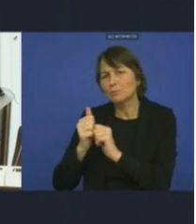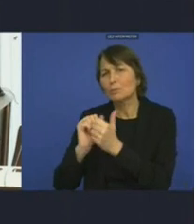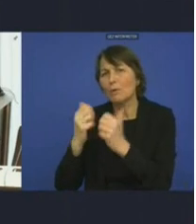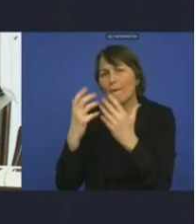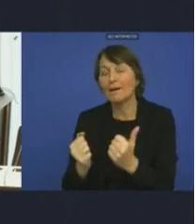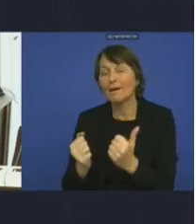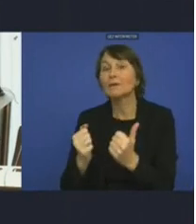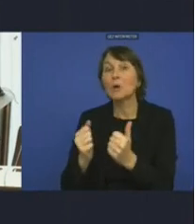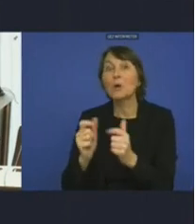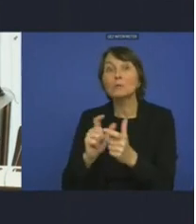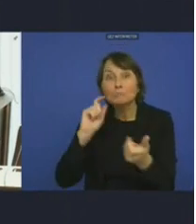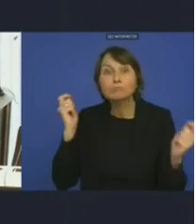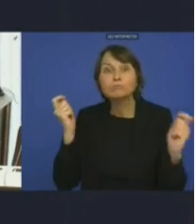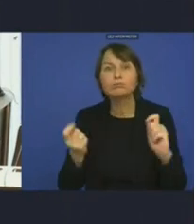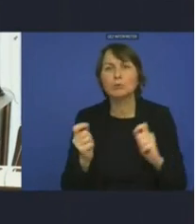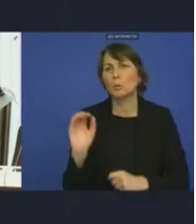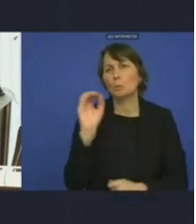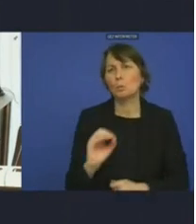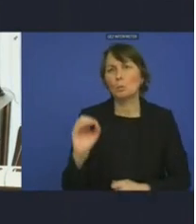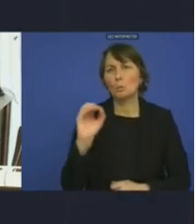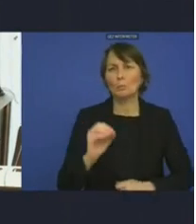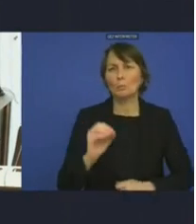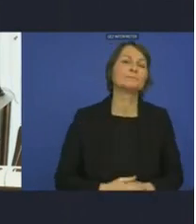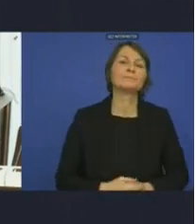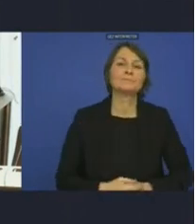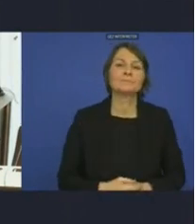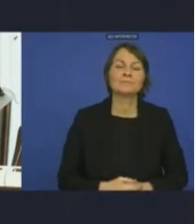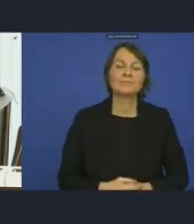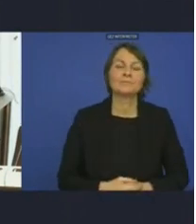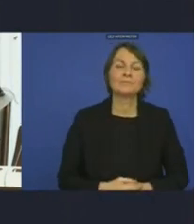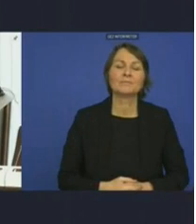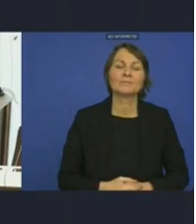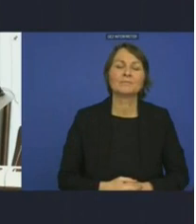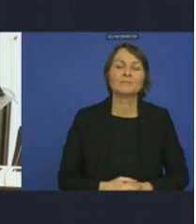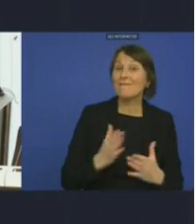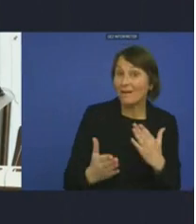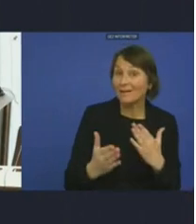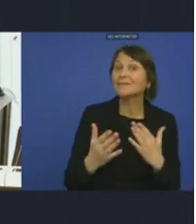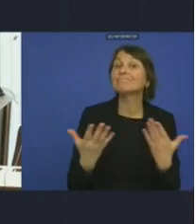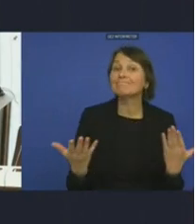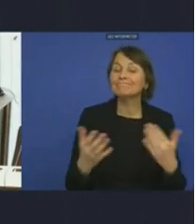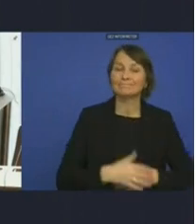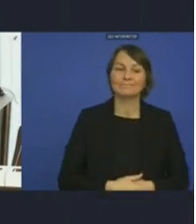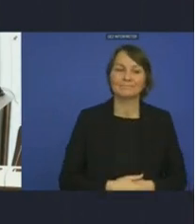Moving forward, we have pilot projects and preparatory action. One, you know it already,